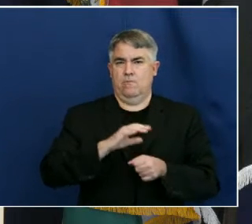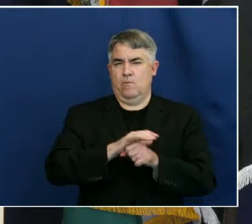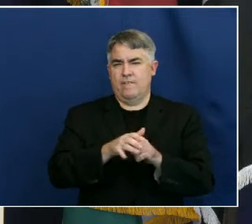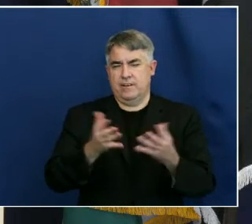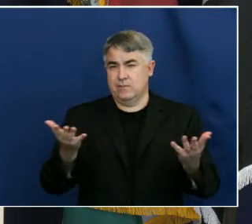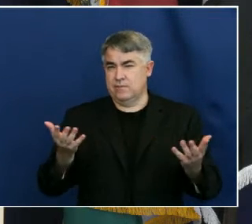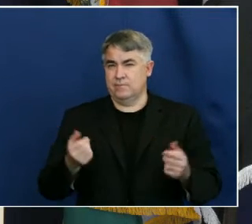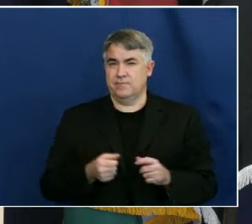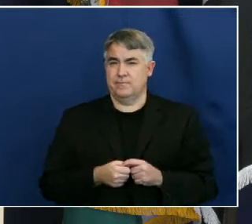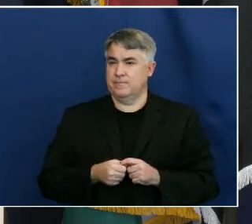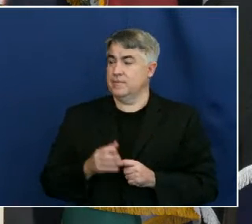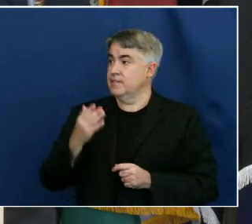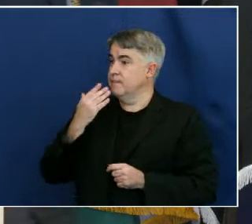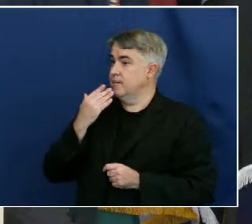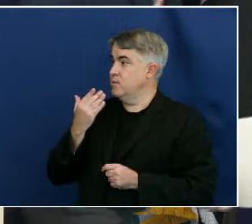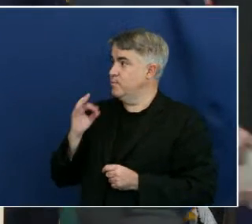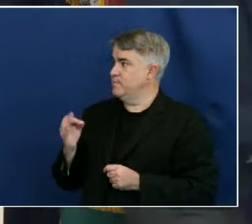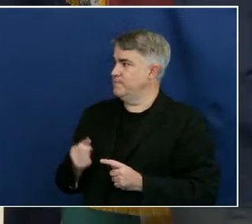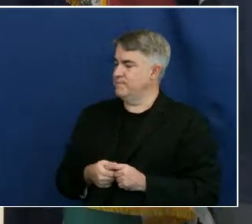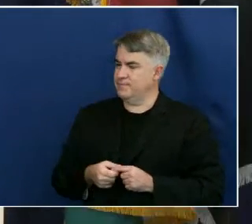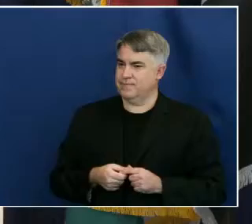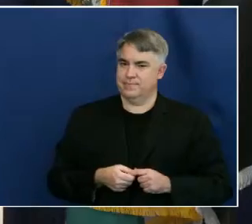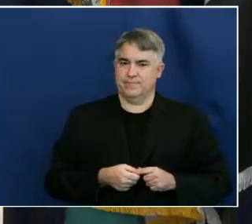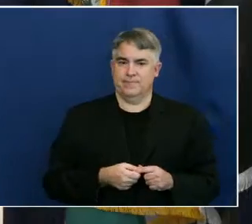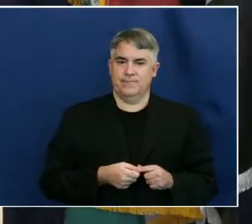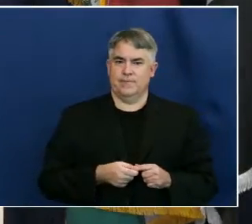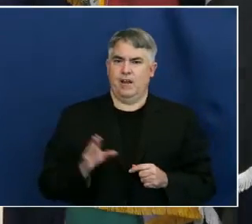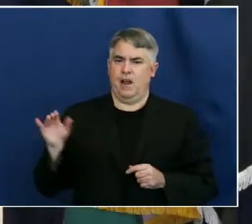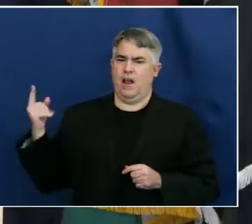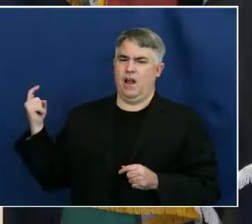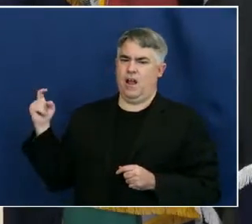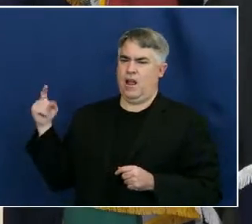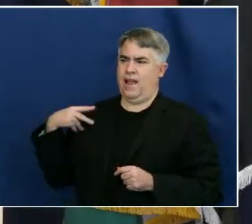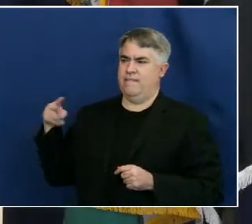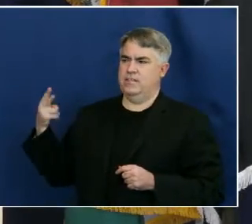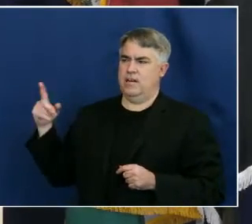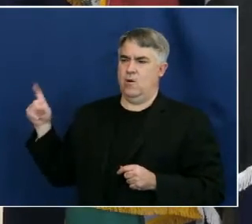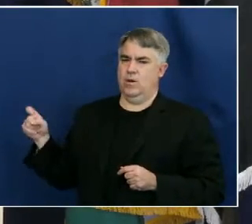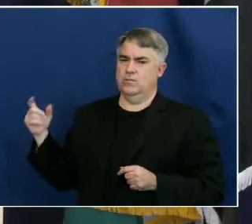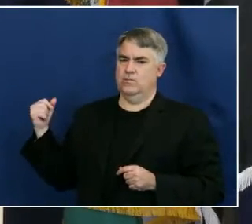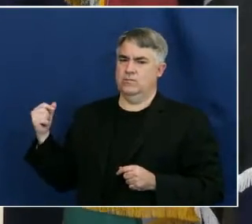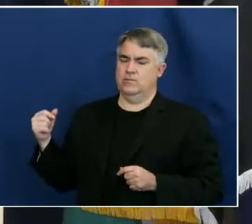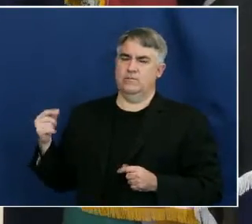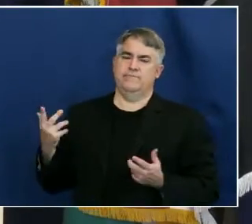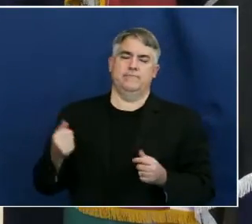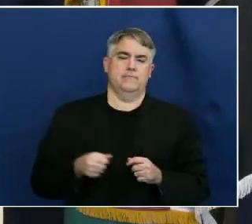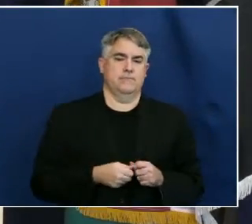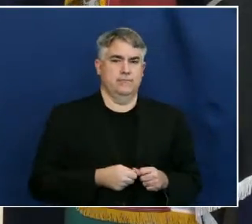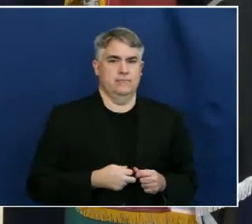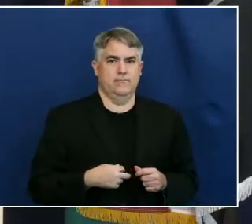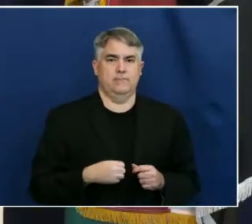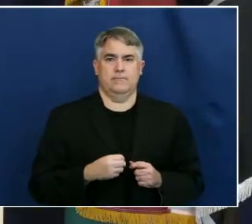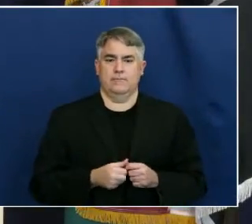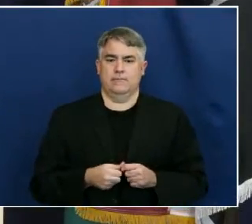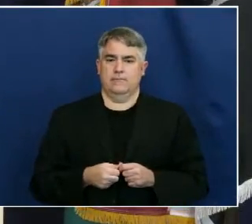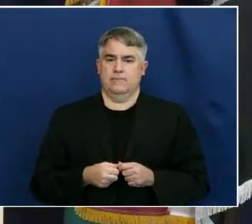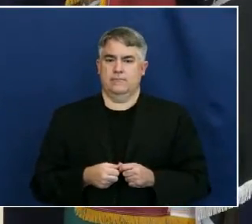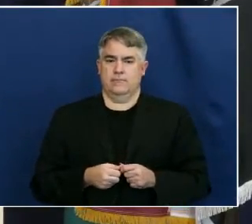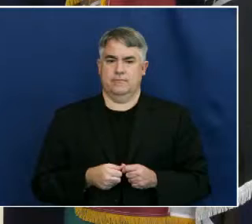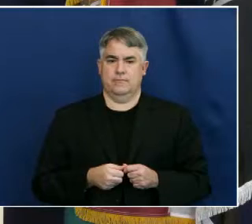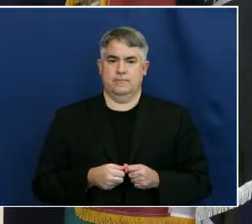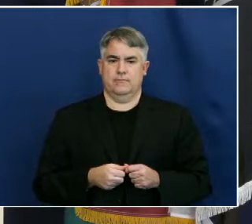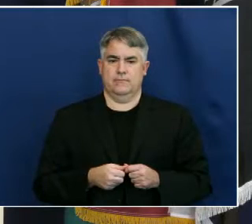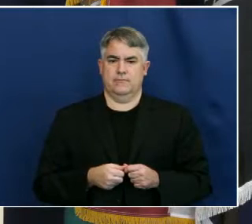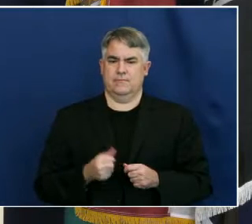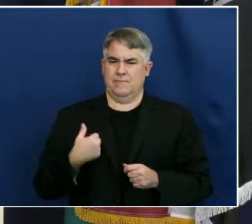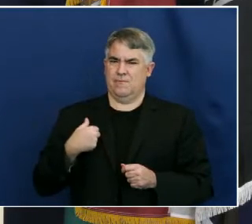Yes, thank you very much. I appreciate it. I do have a second question. We received some information hearing that our